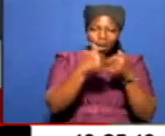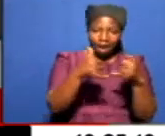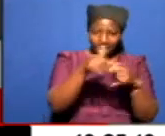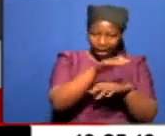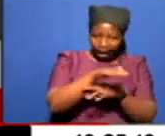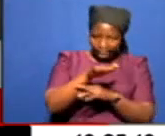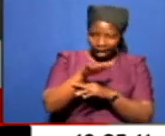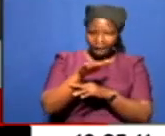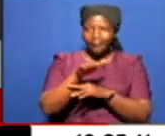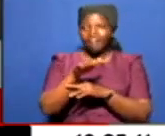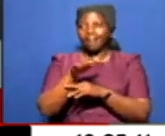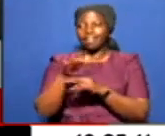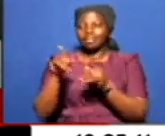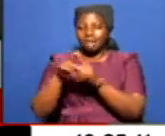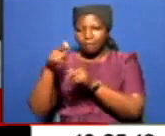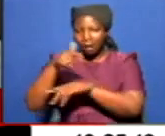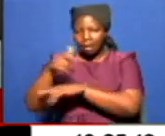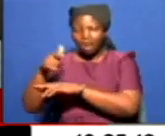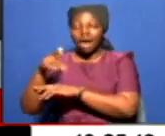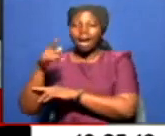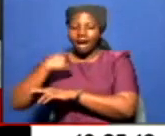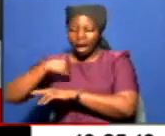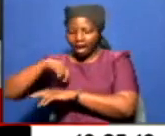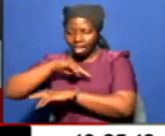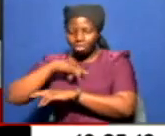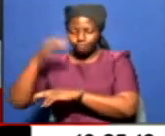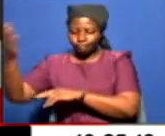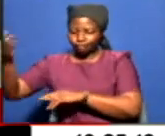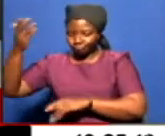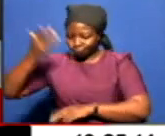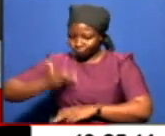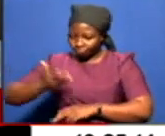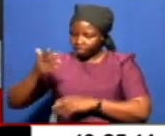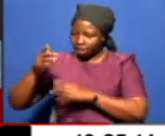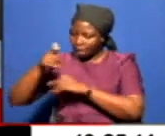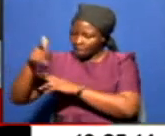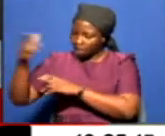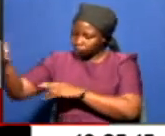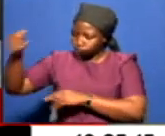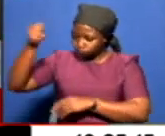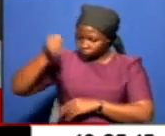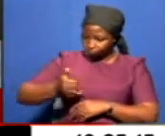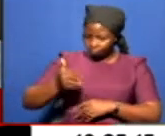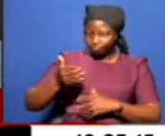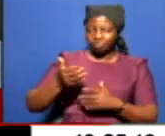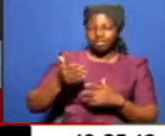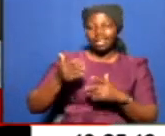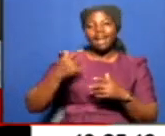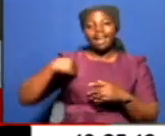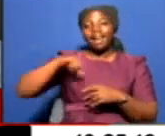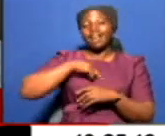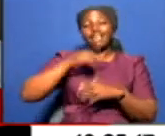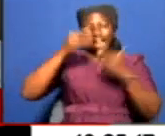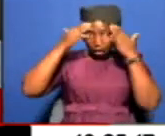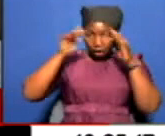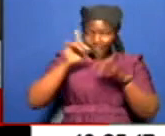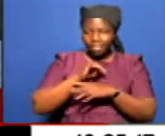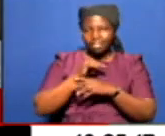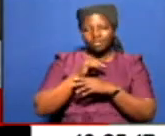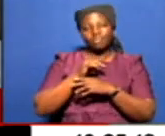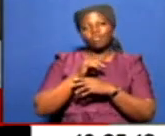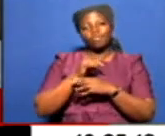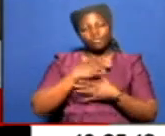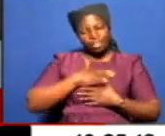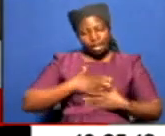media and online, we bring the media players, and also we are aware and we appreciate the strength of social